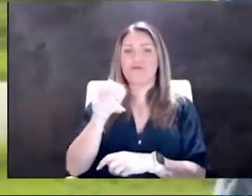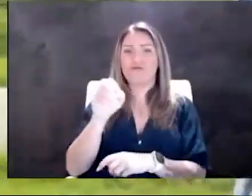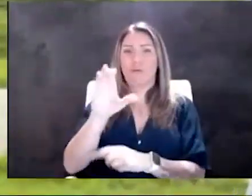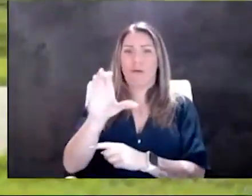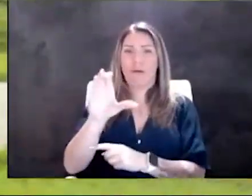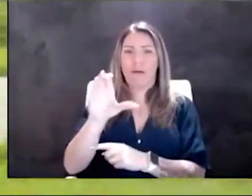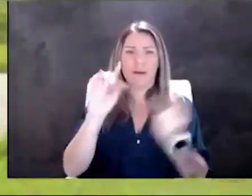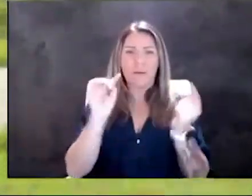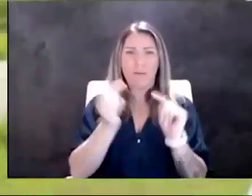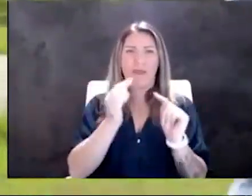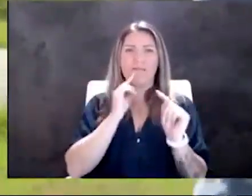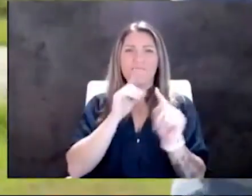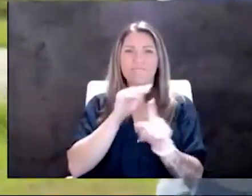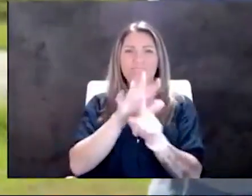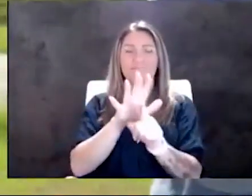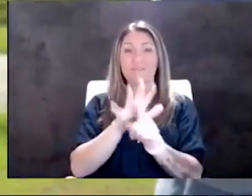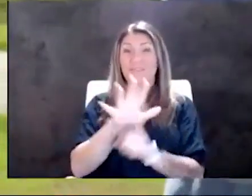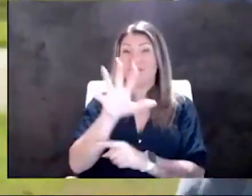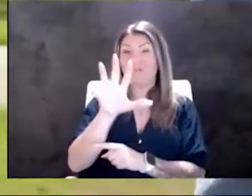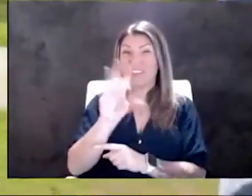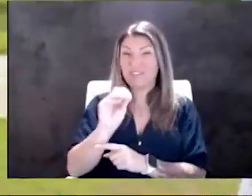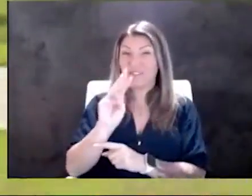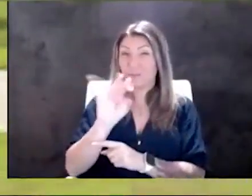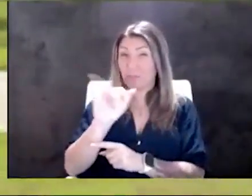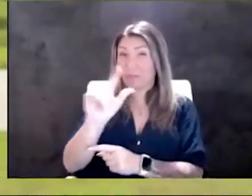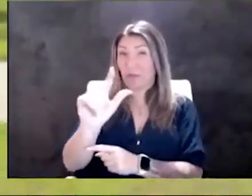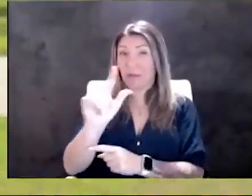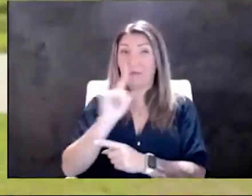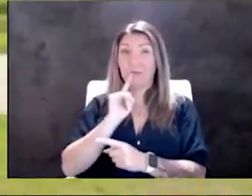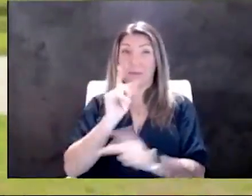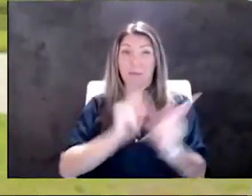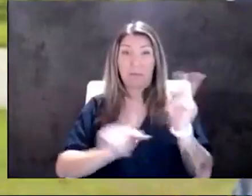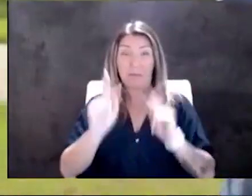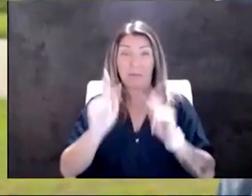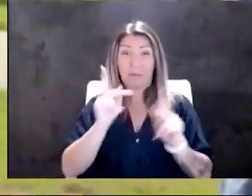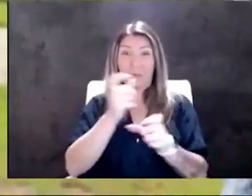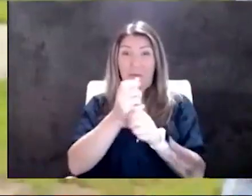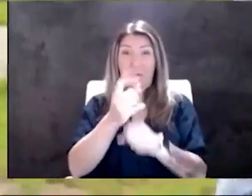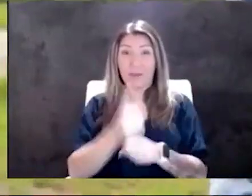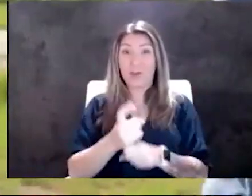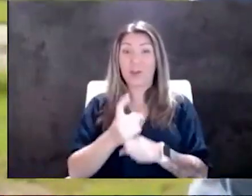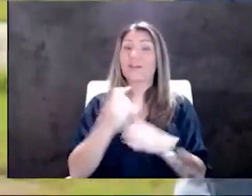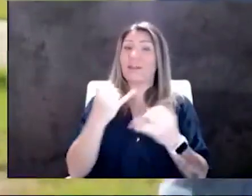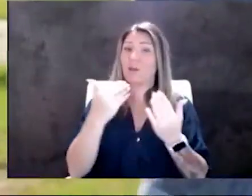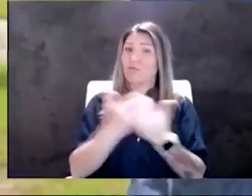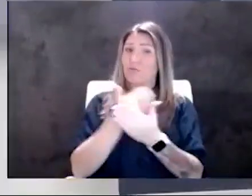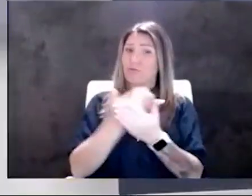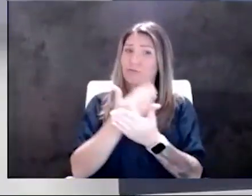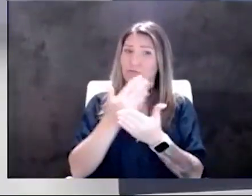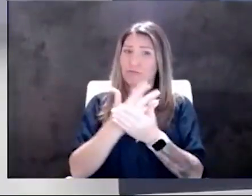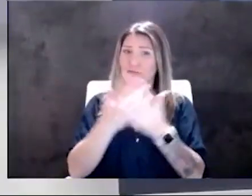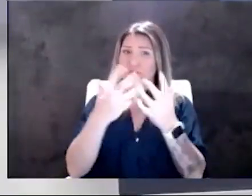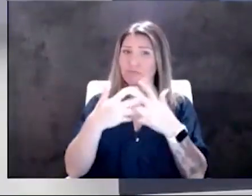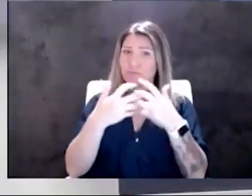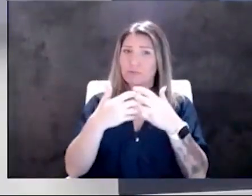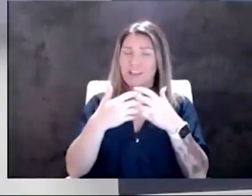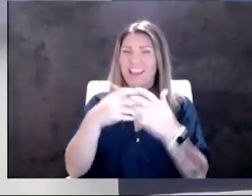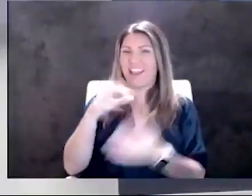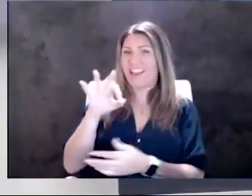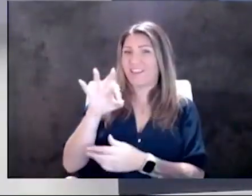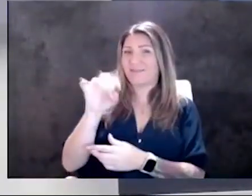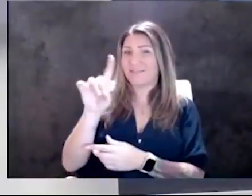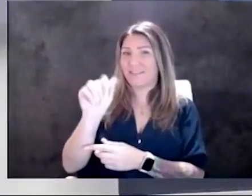you or someone you know deals with this probably daily. Now there is a new device recently FDA approved helping some people take the